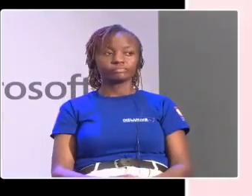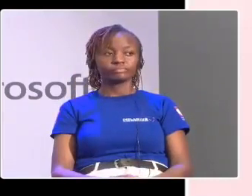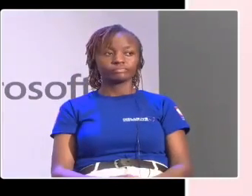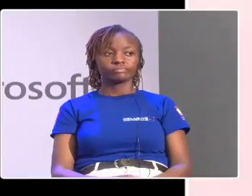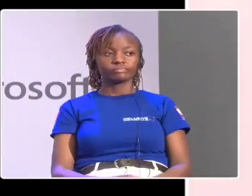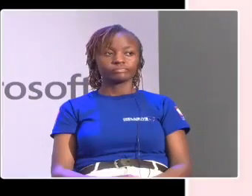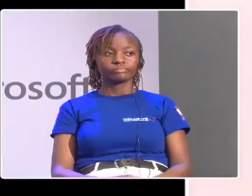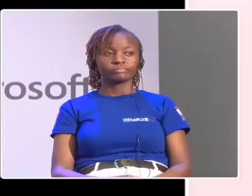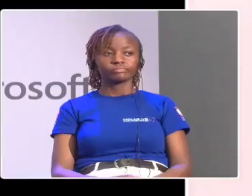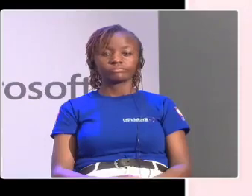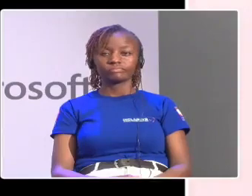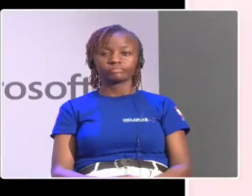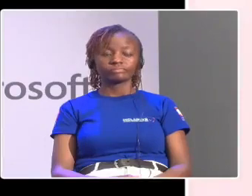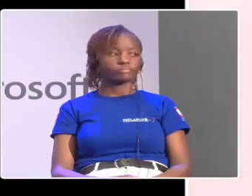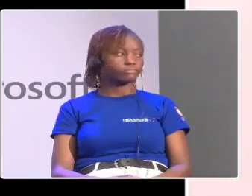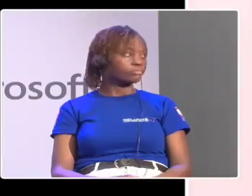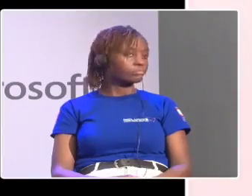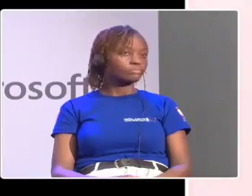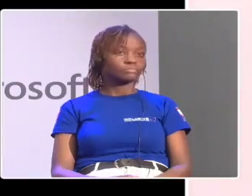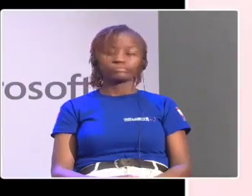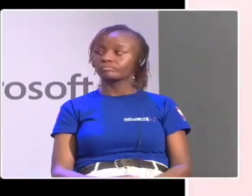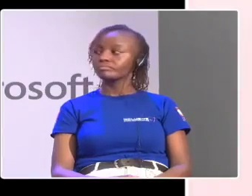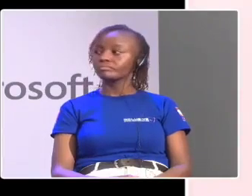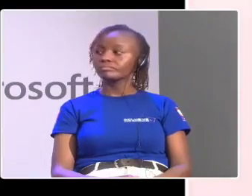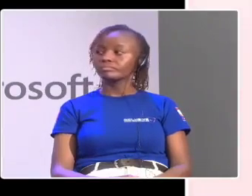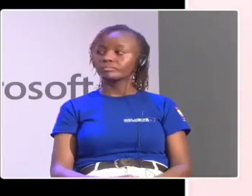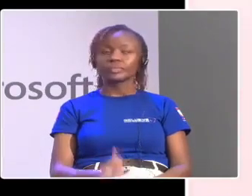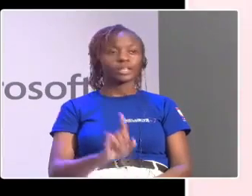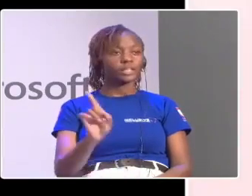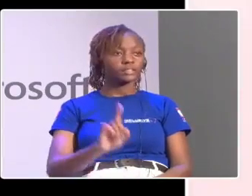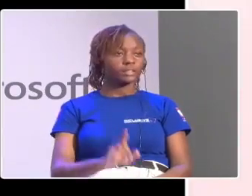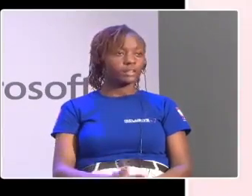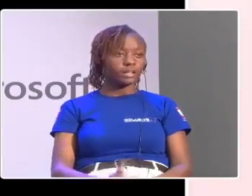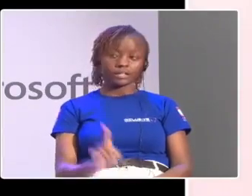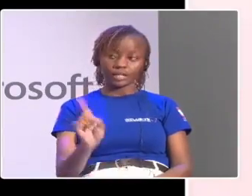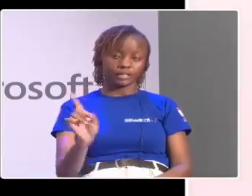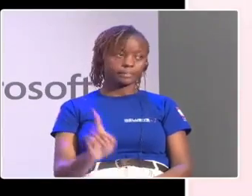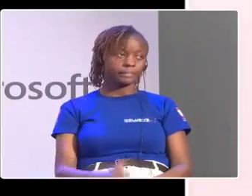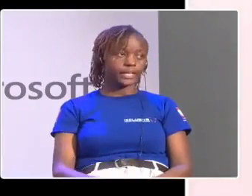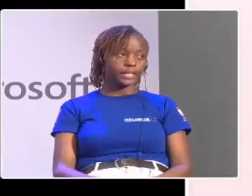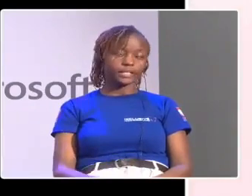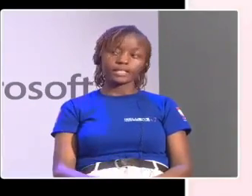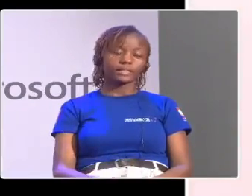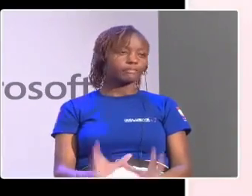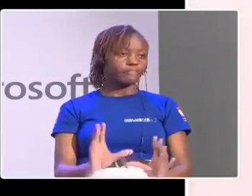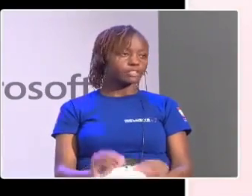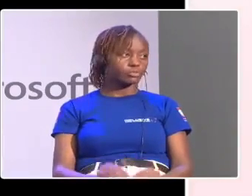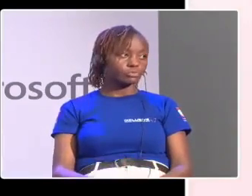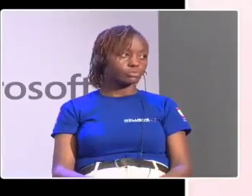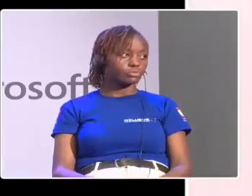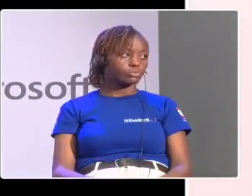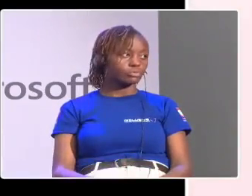have gotten from what you've said. For you to achieve a bigger picture of something, you have to move forward with